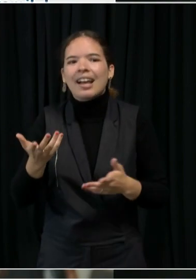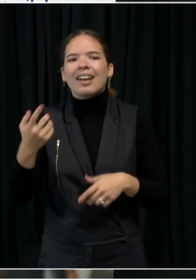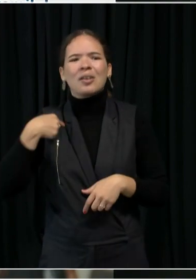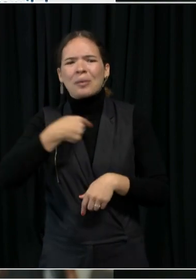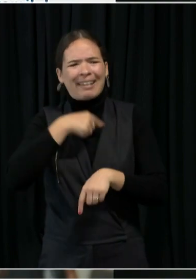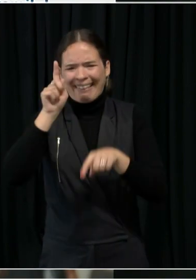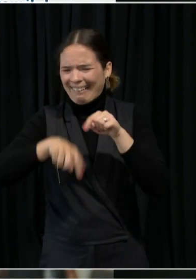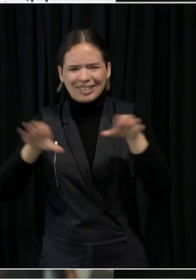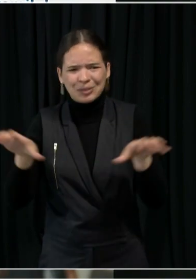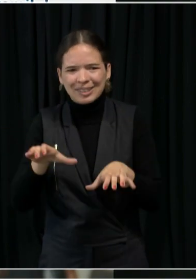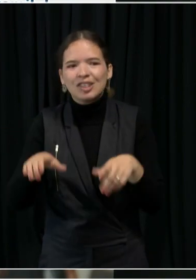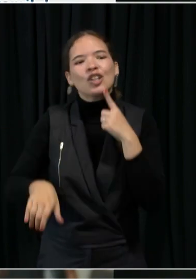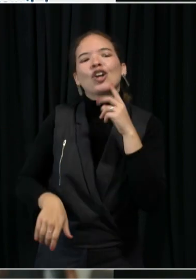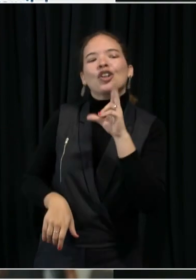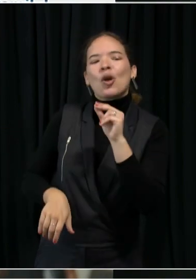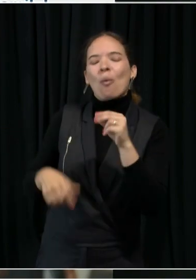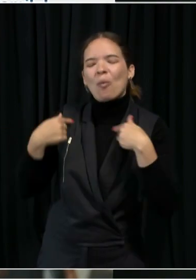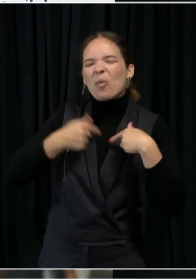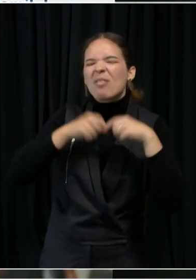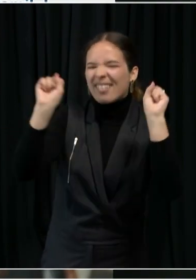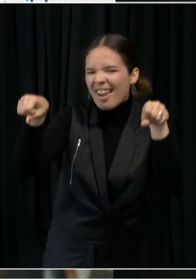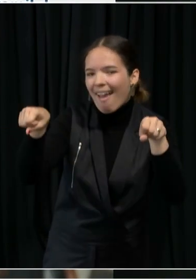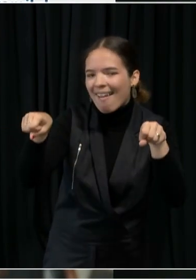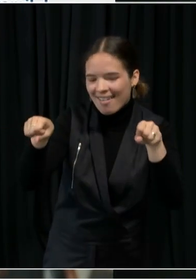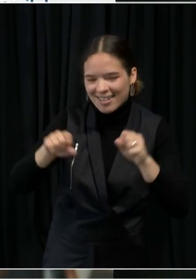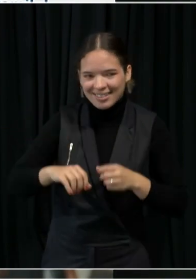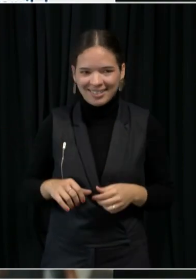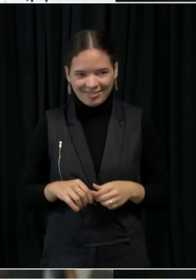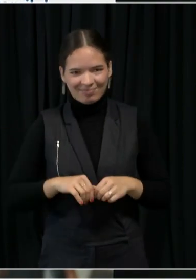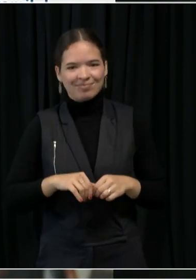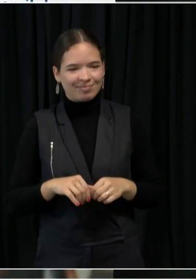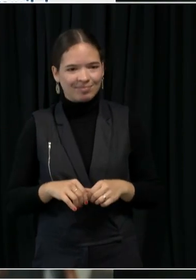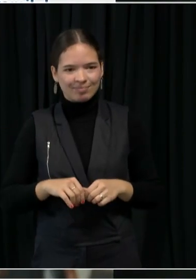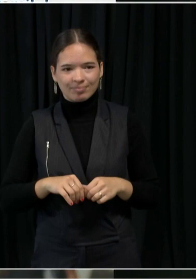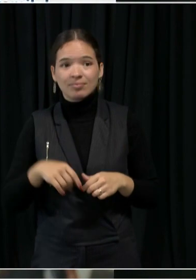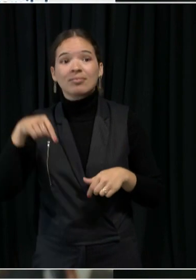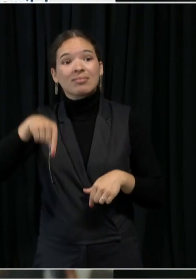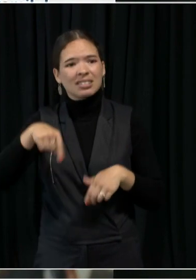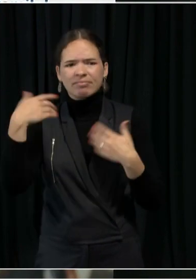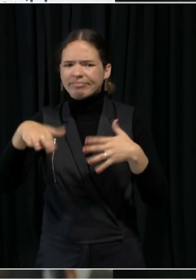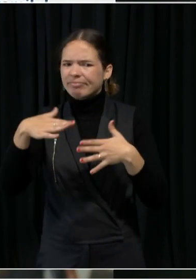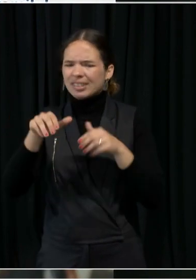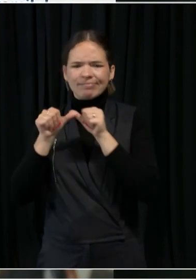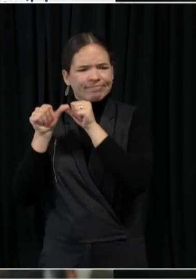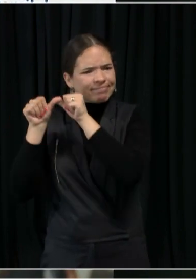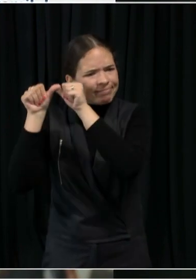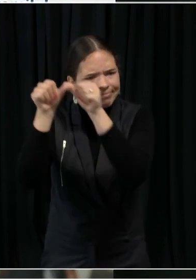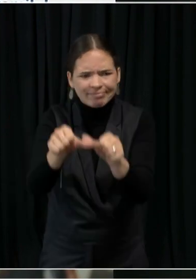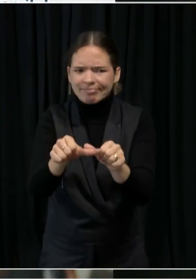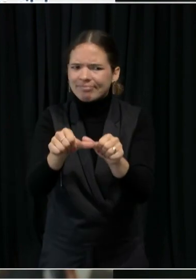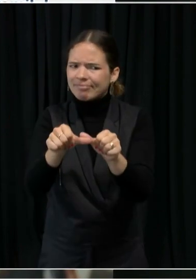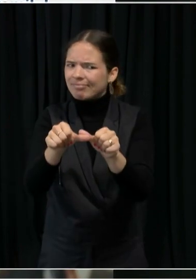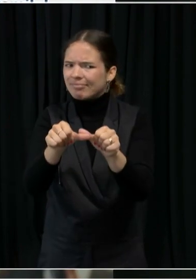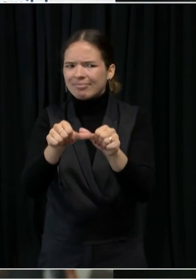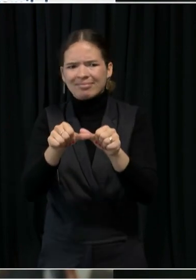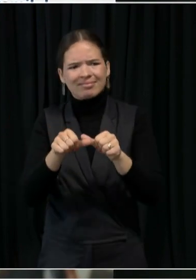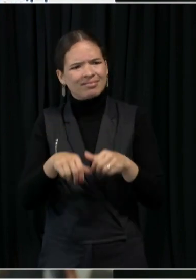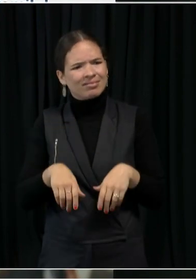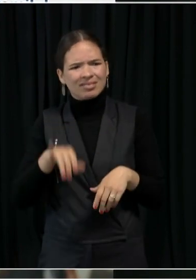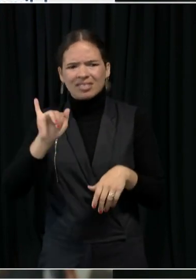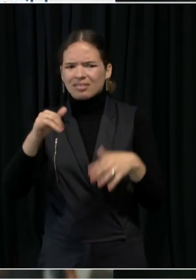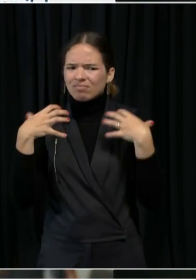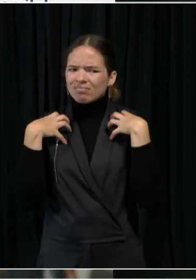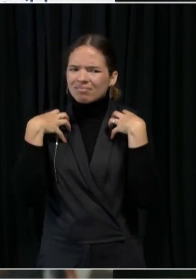Wayne." And because he has stuck to it, in my administration and in Mayor